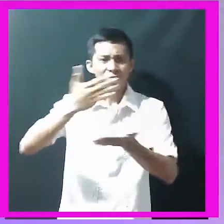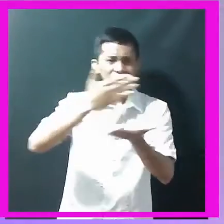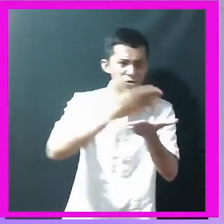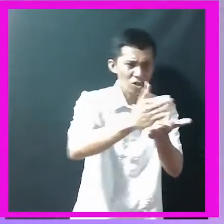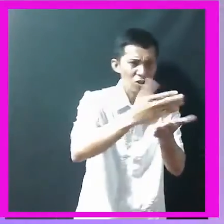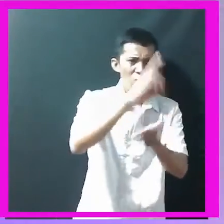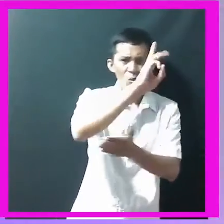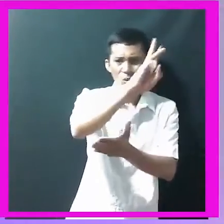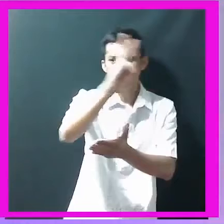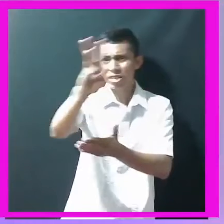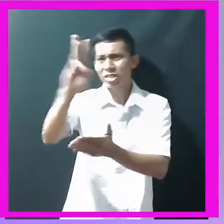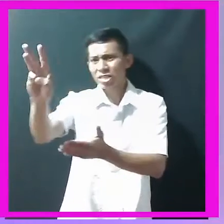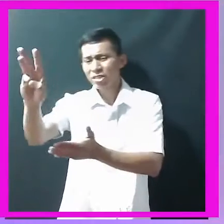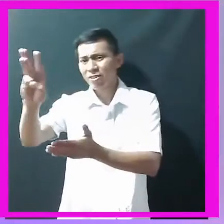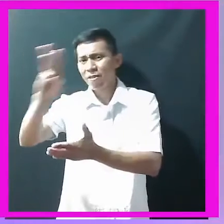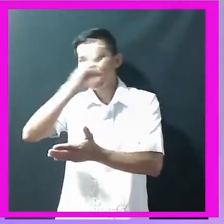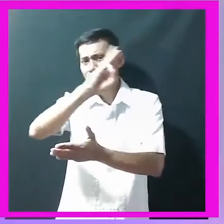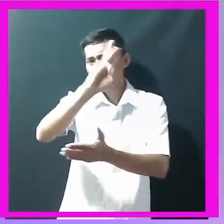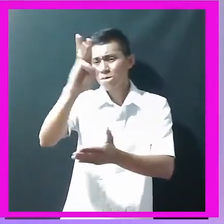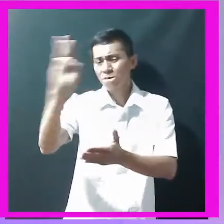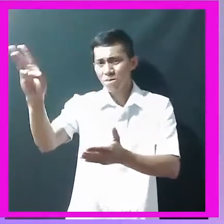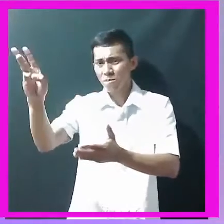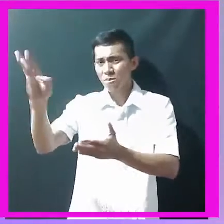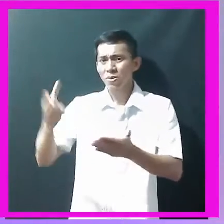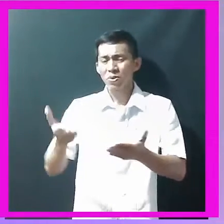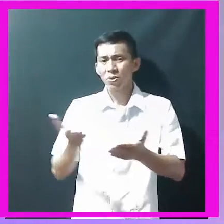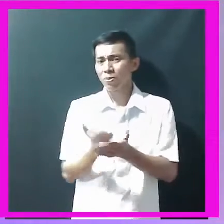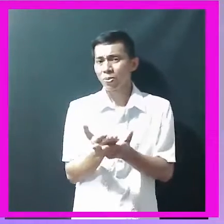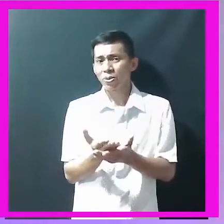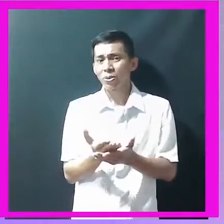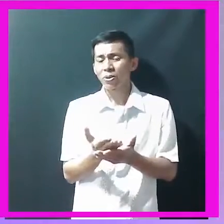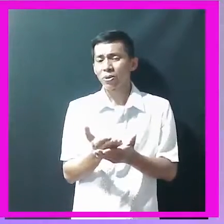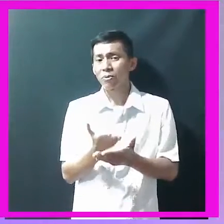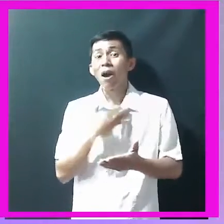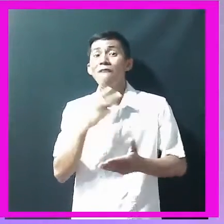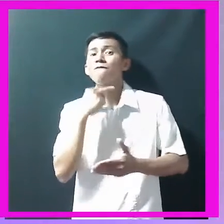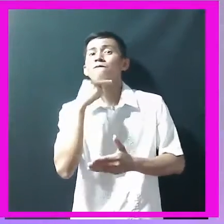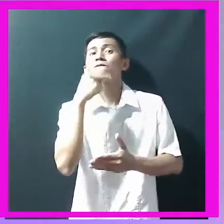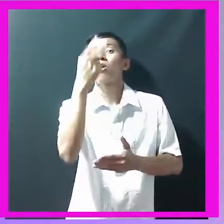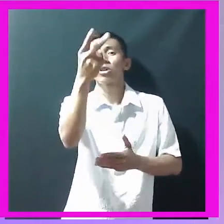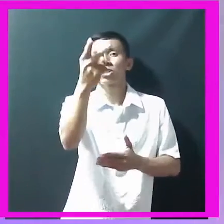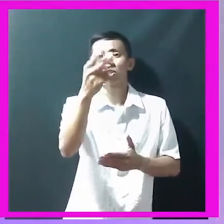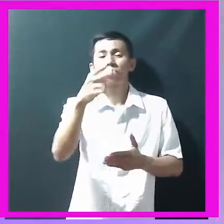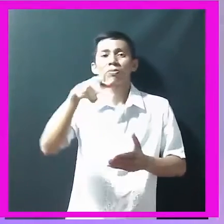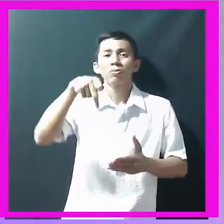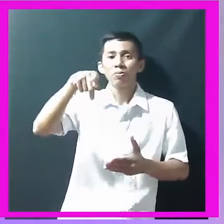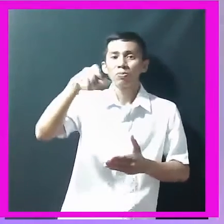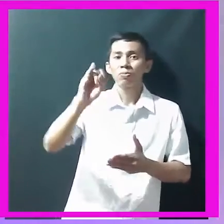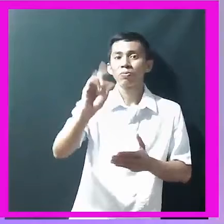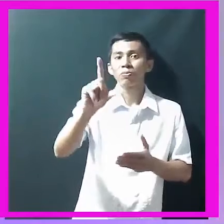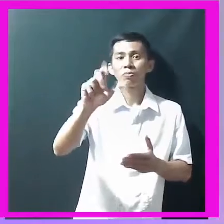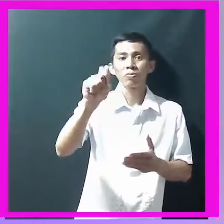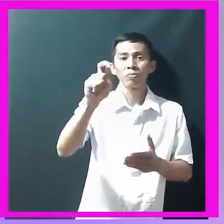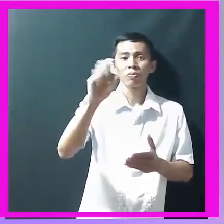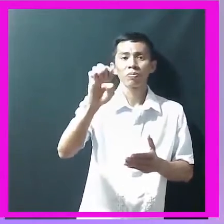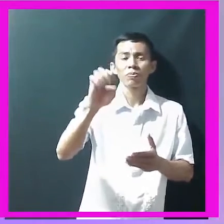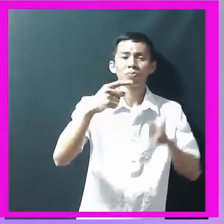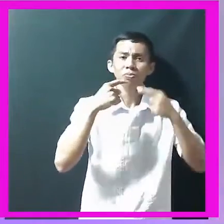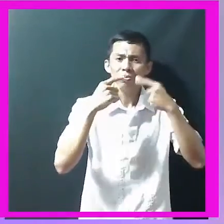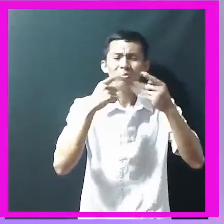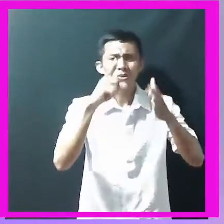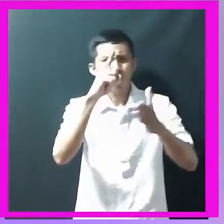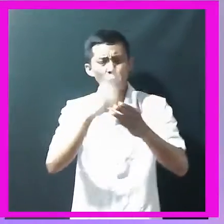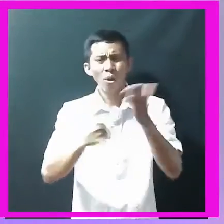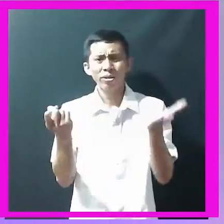truth. Everyone that is of the truth heareth my voice. And Pilate saith unto him,